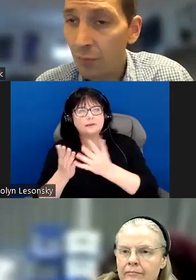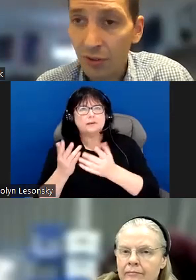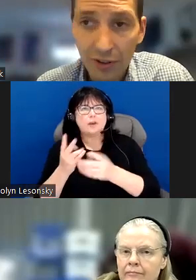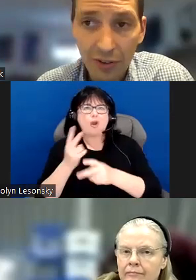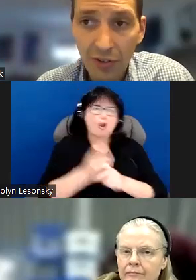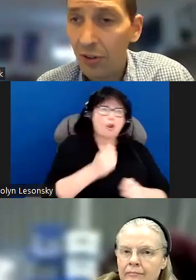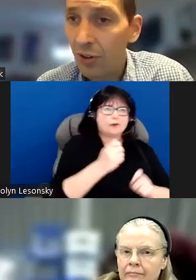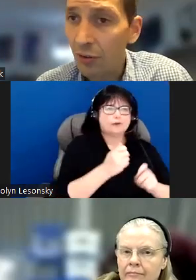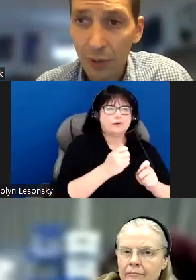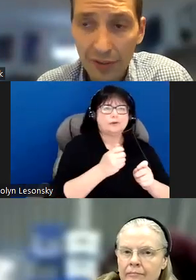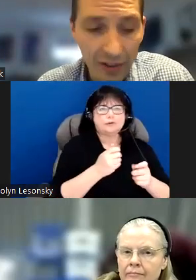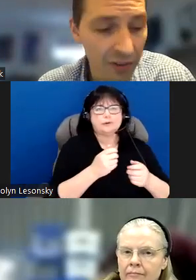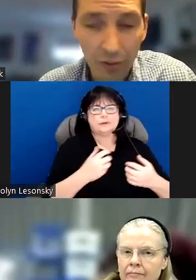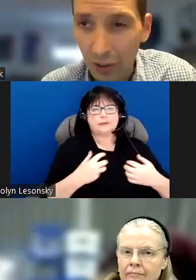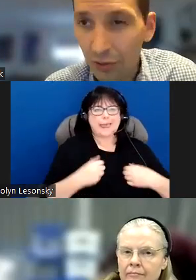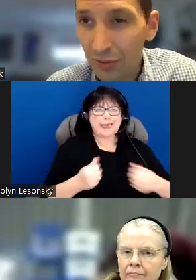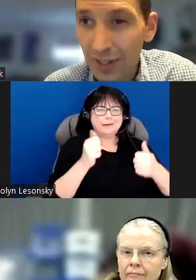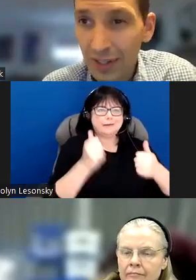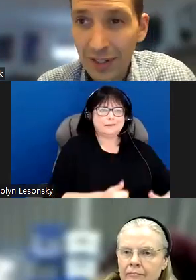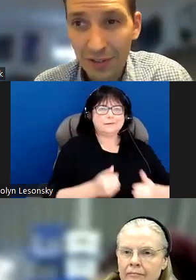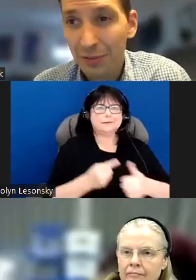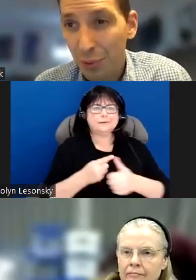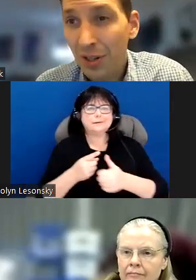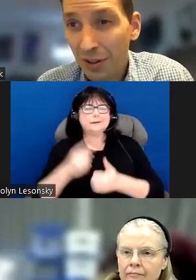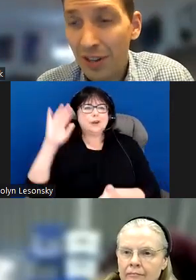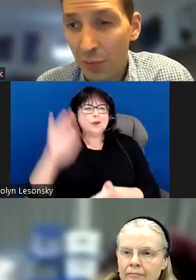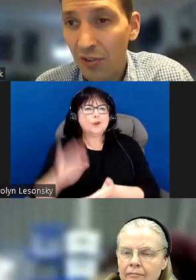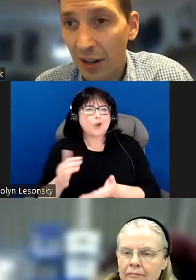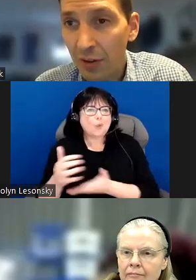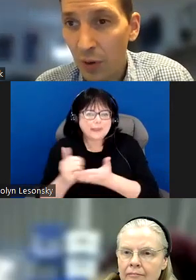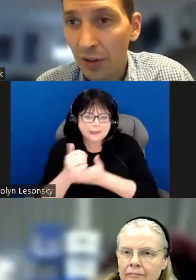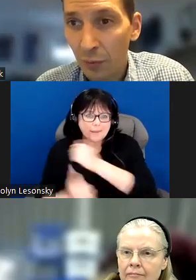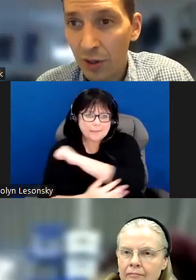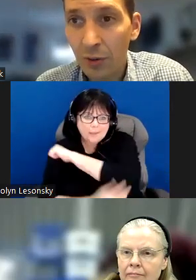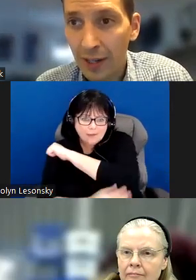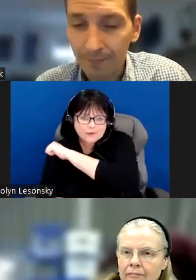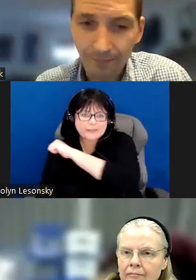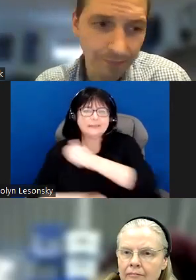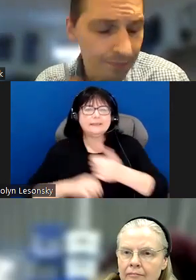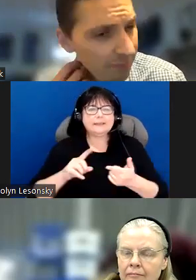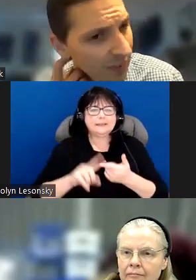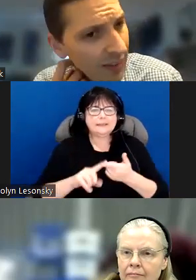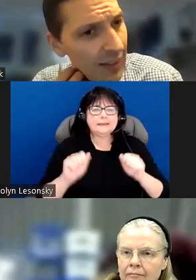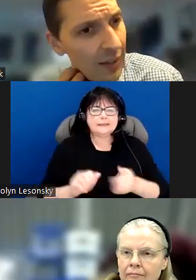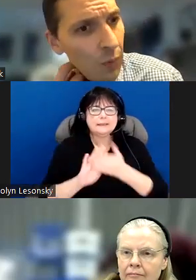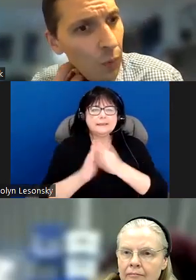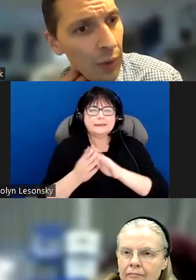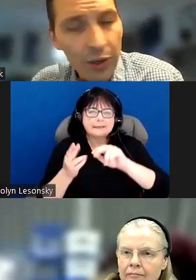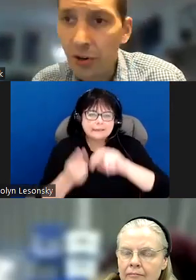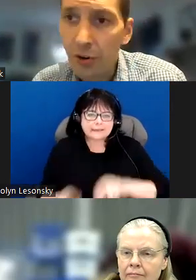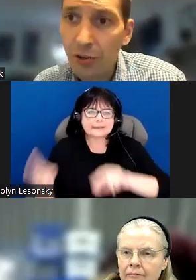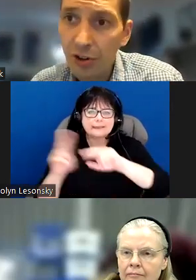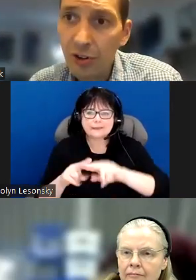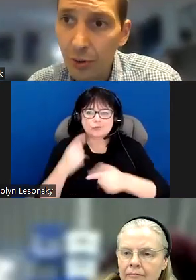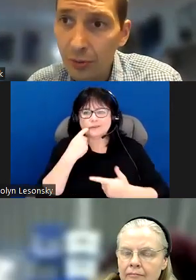substance, increased mental health concern, increased poverty. These are all sort of pretty clear detriments to health and wellness. We know that. What